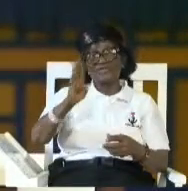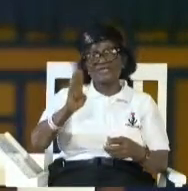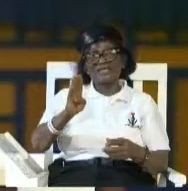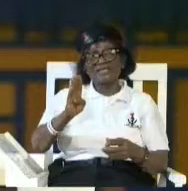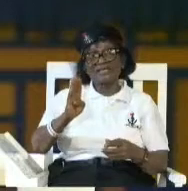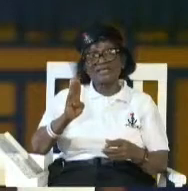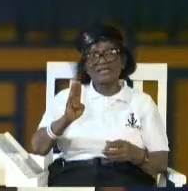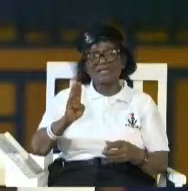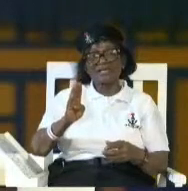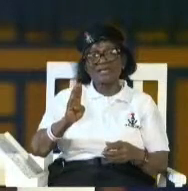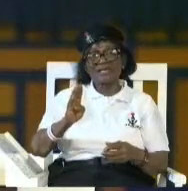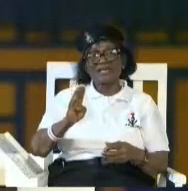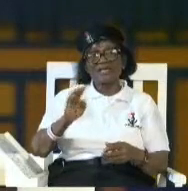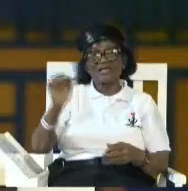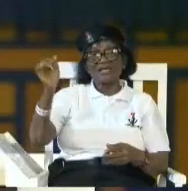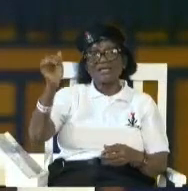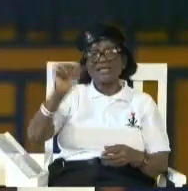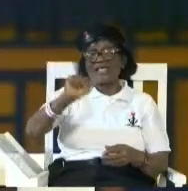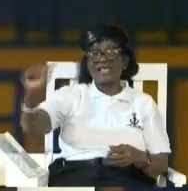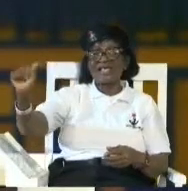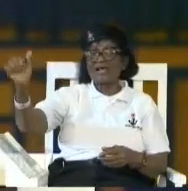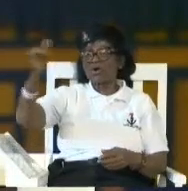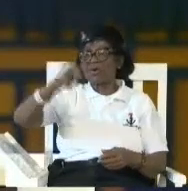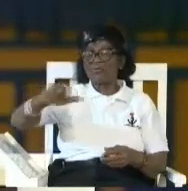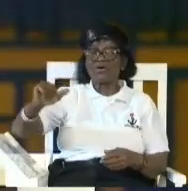an ordinary Christian.